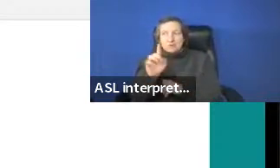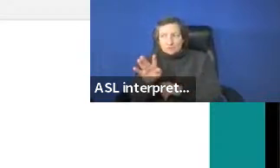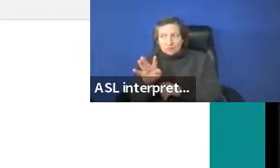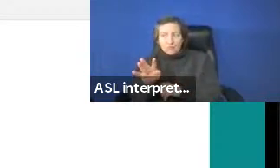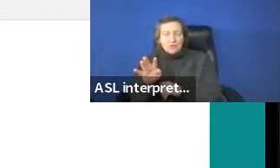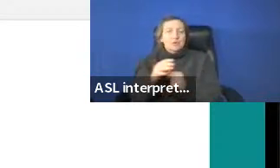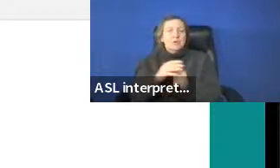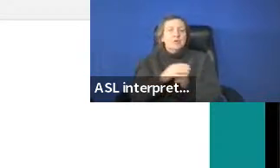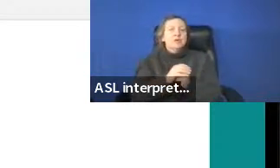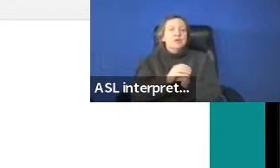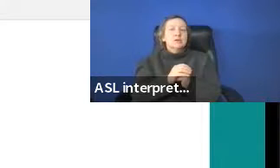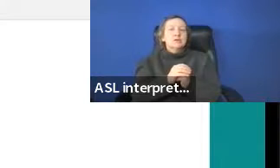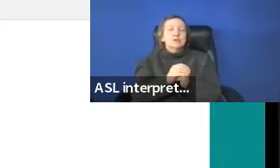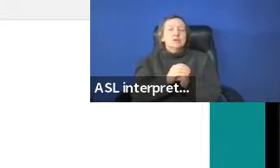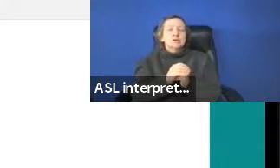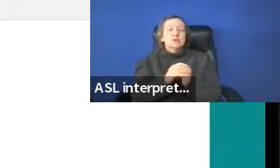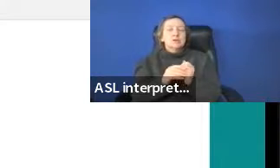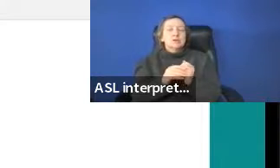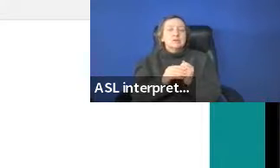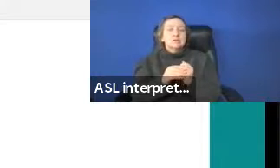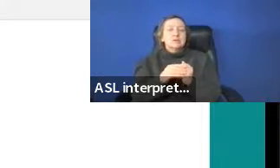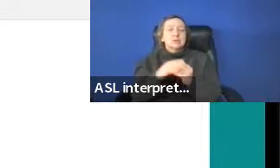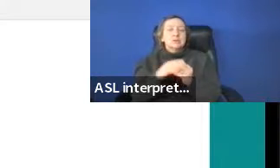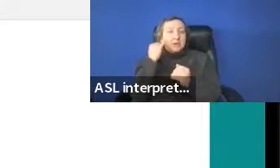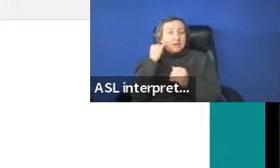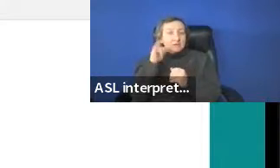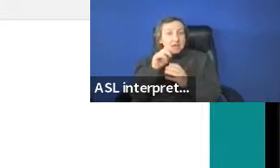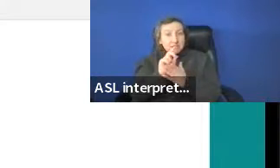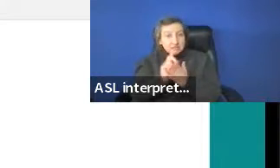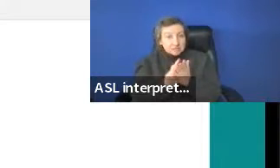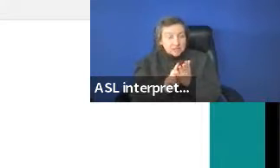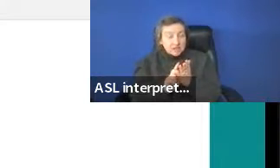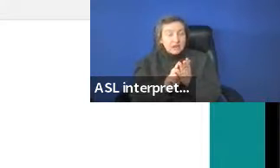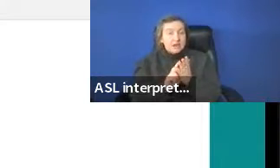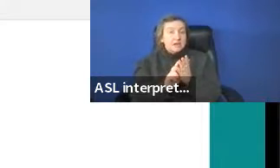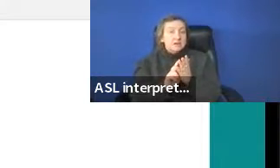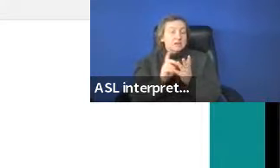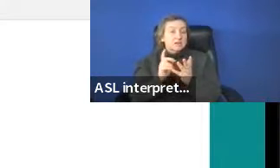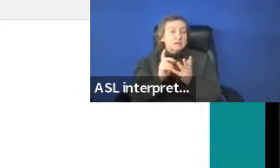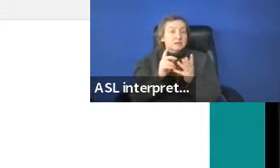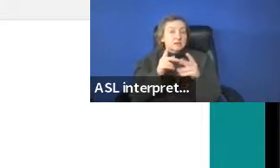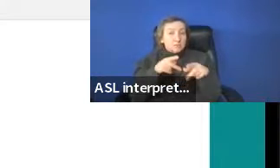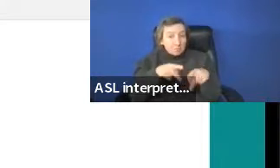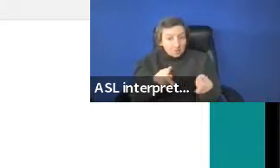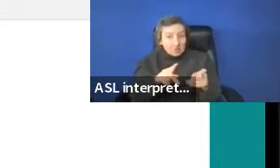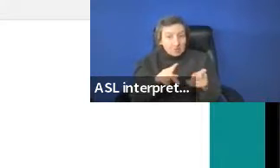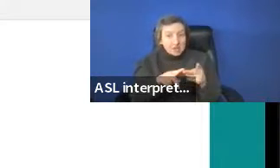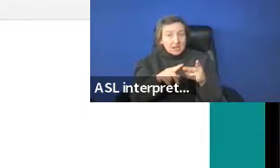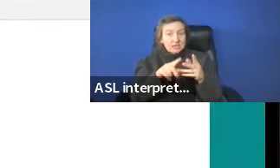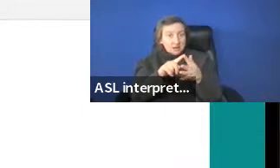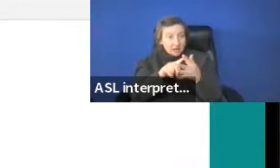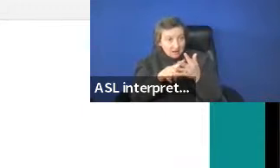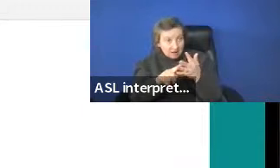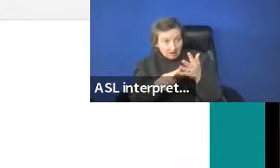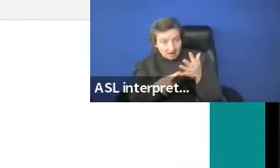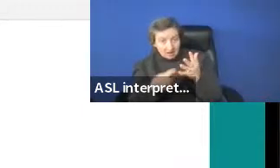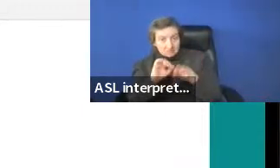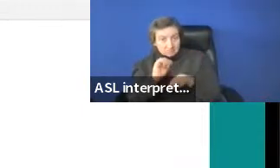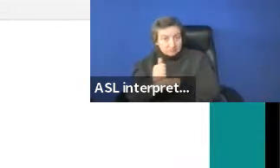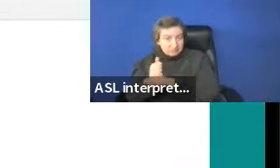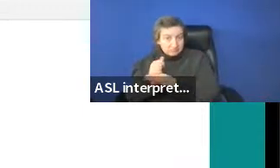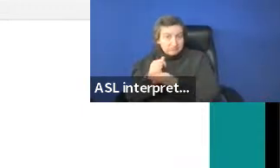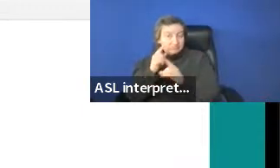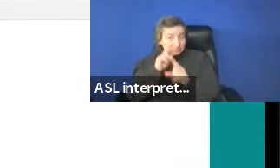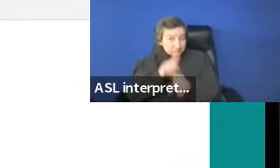assuming that design gets all the permits and issues in 2025,